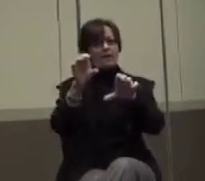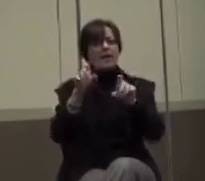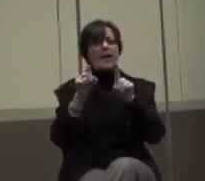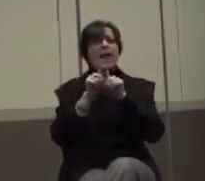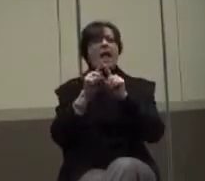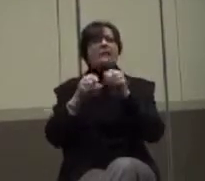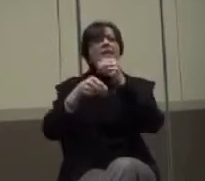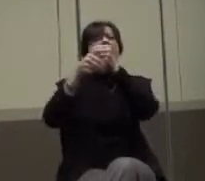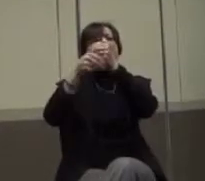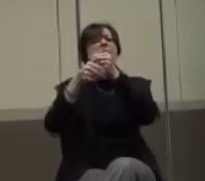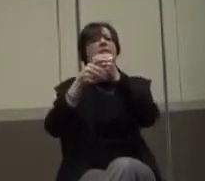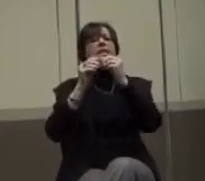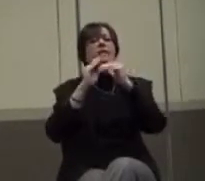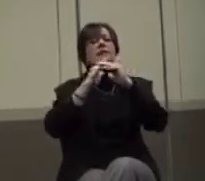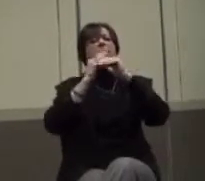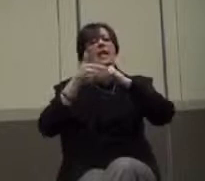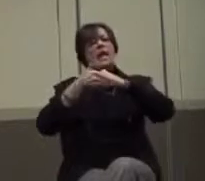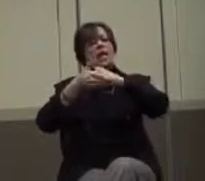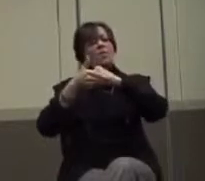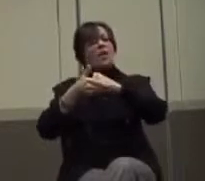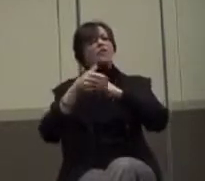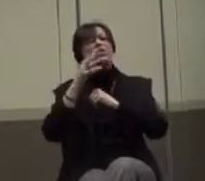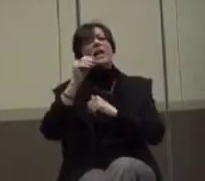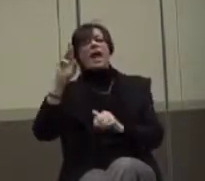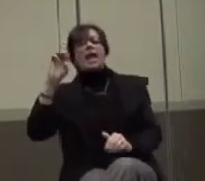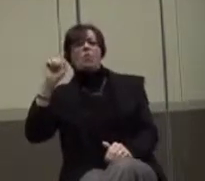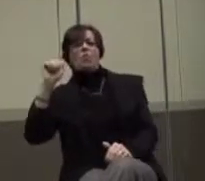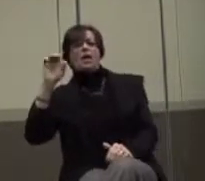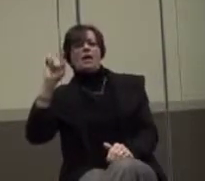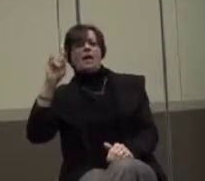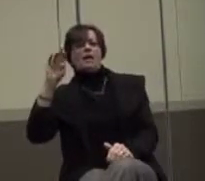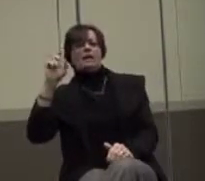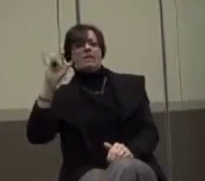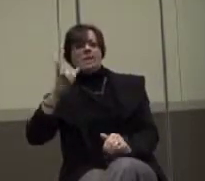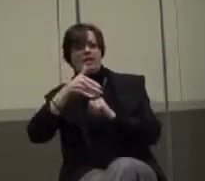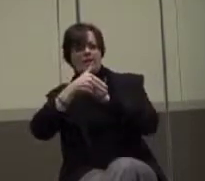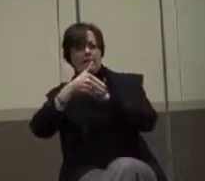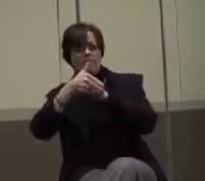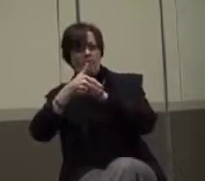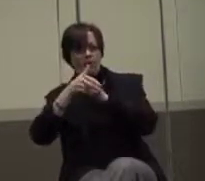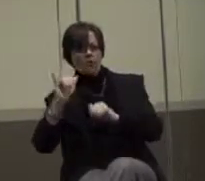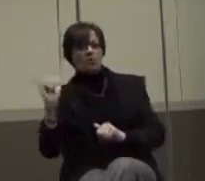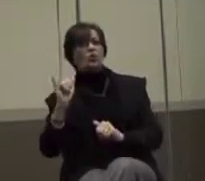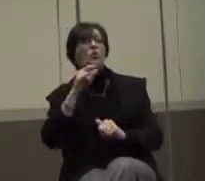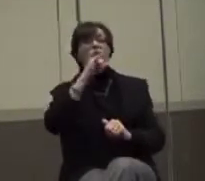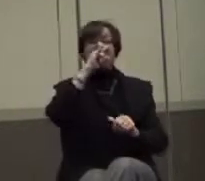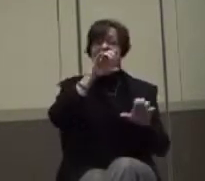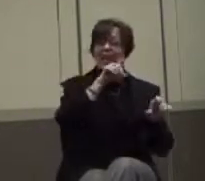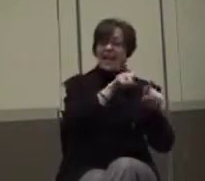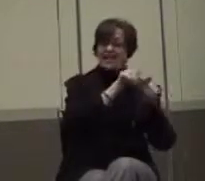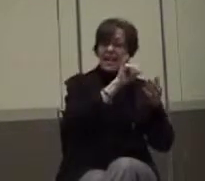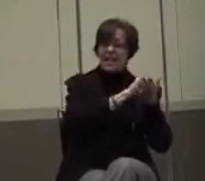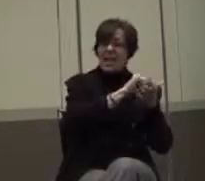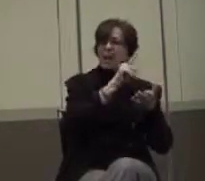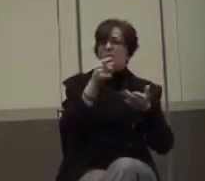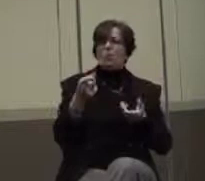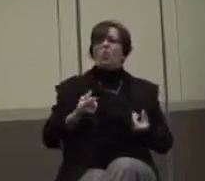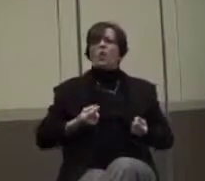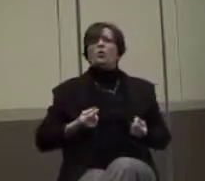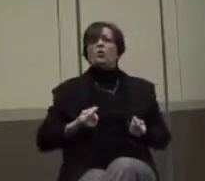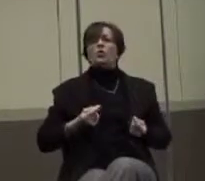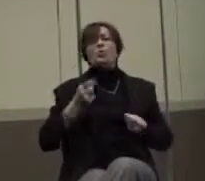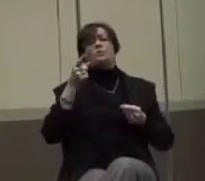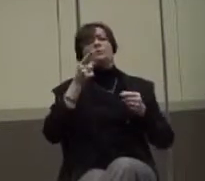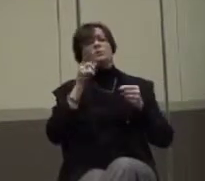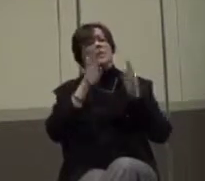interventions might you think about doing reactively? So the kid has done this, now what are you going to do? And we're going to try to just develop sort of a menu or kind of a